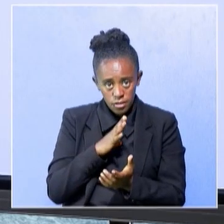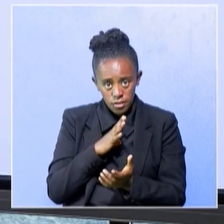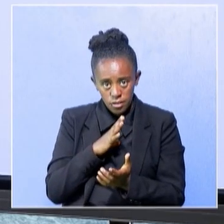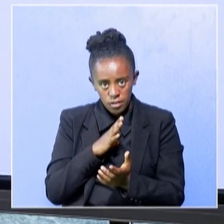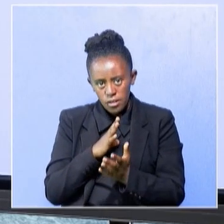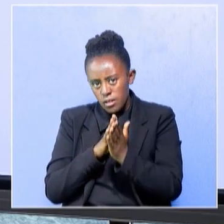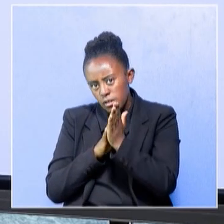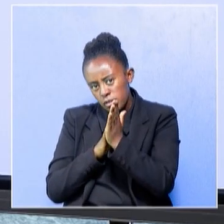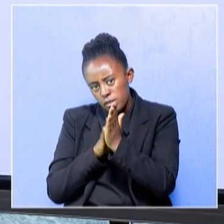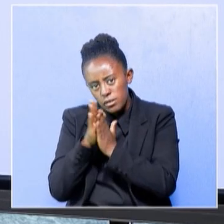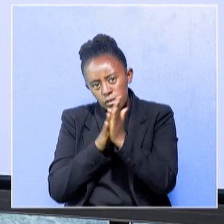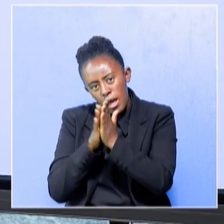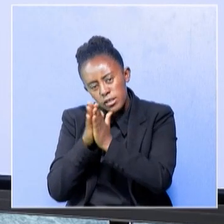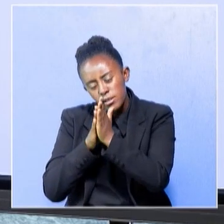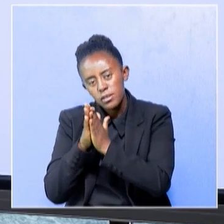interesting in,